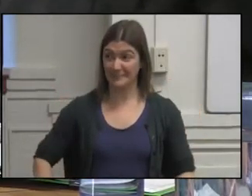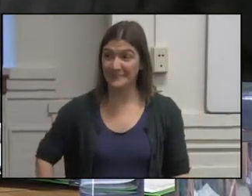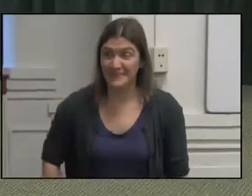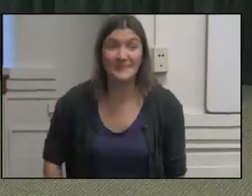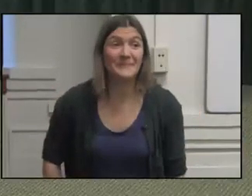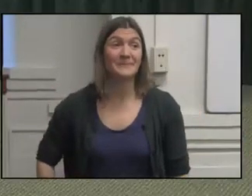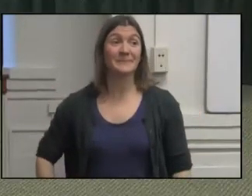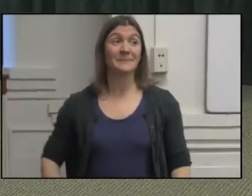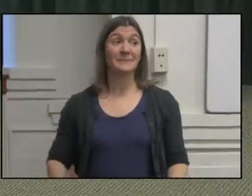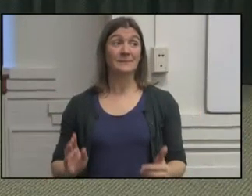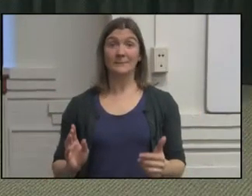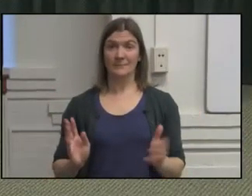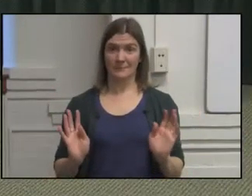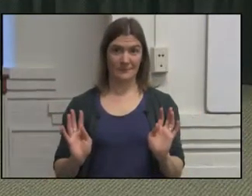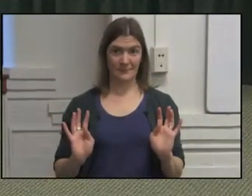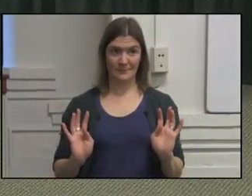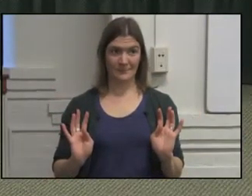commissioners.